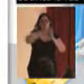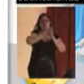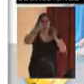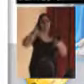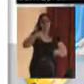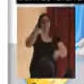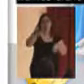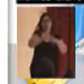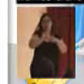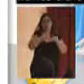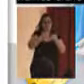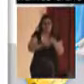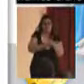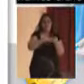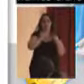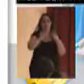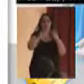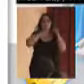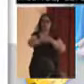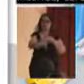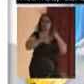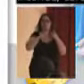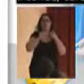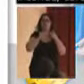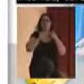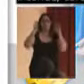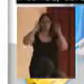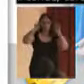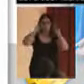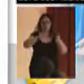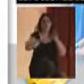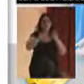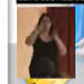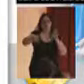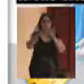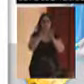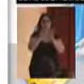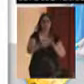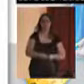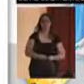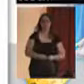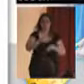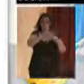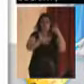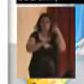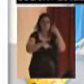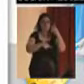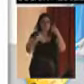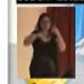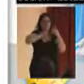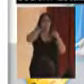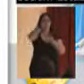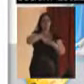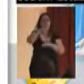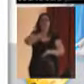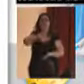for the pattern, we have said that they are interface characteristics, accessibility, pedagogical, and interaction characteristics. All these